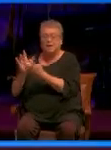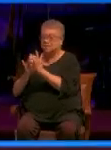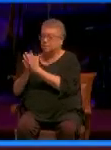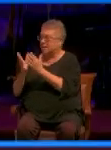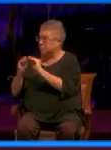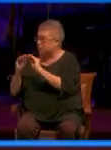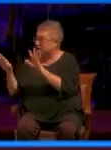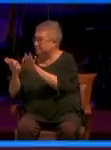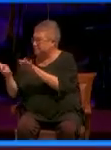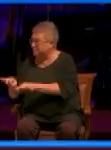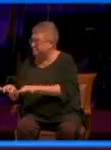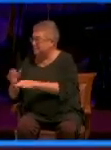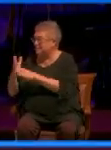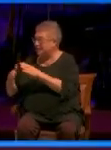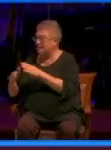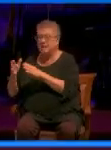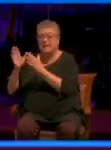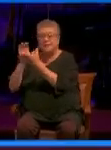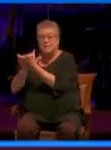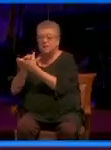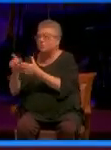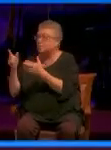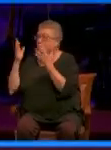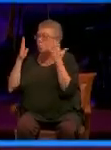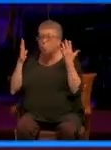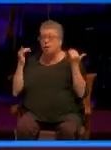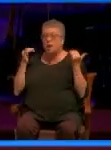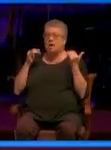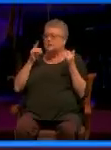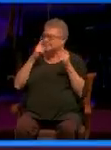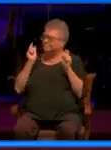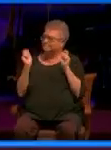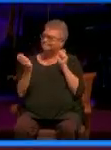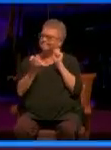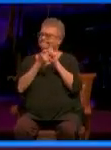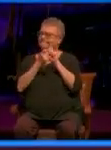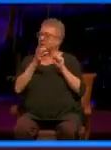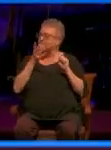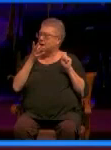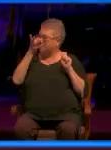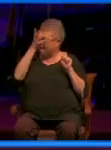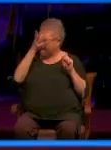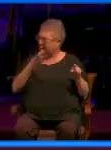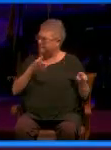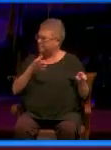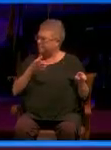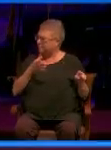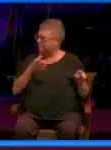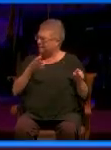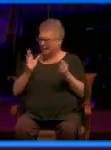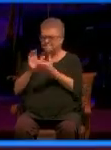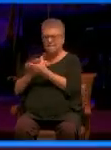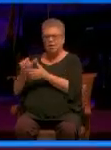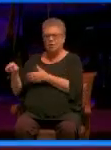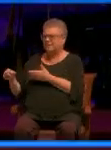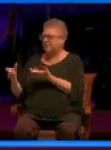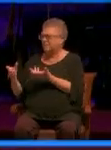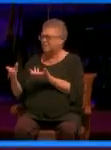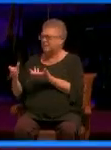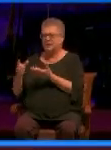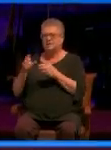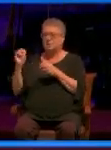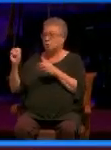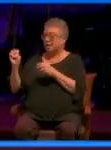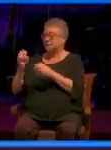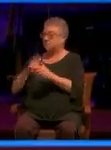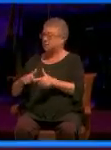we'll see it at the end of the chapter, he married them just to spite his mom and dad. He married them this way. So Esau's life is off